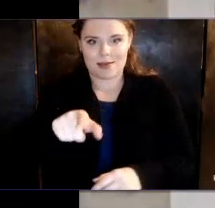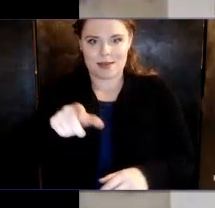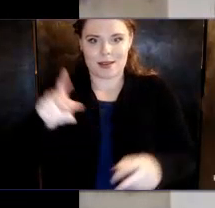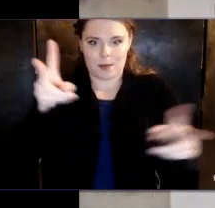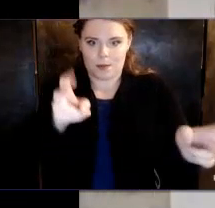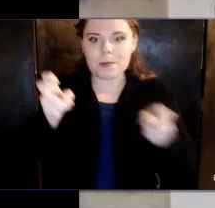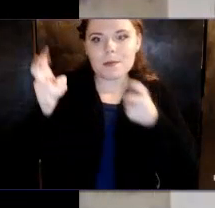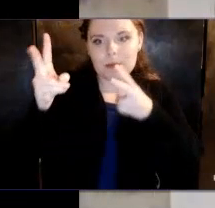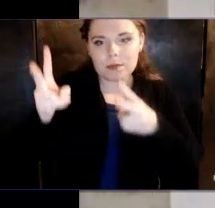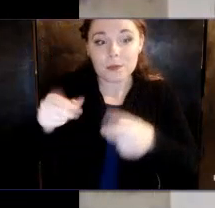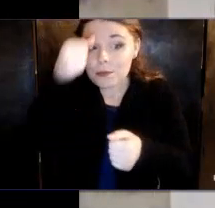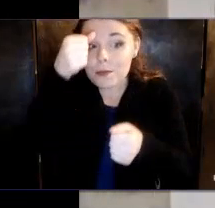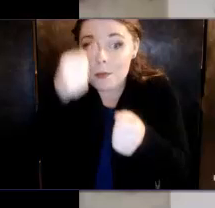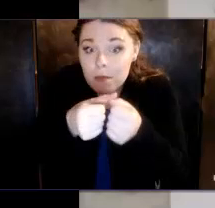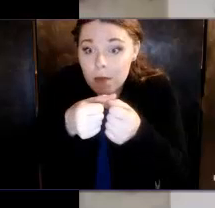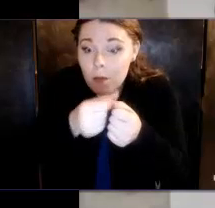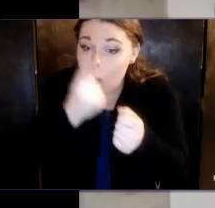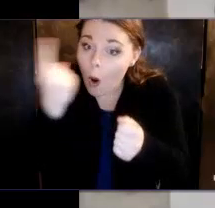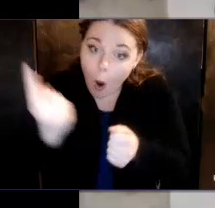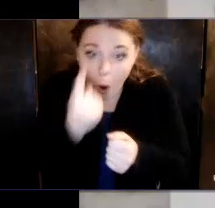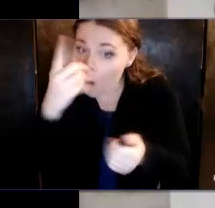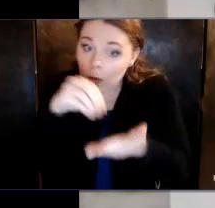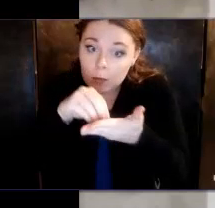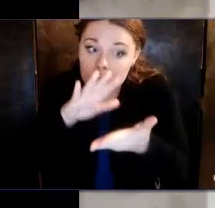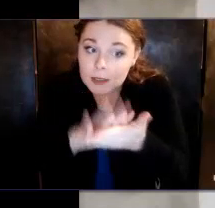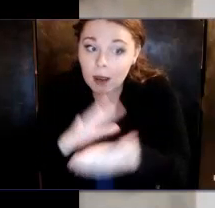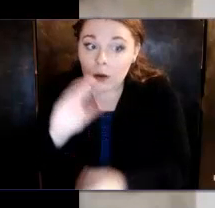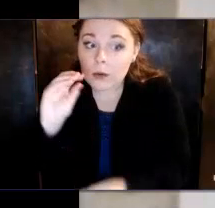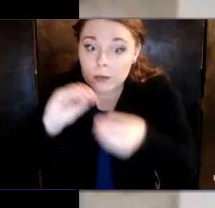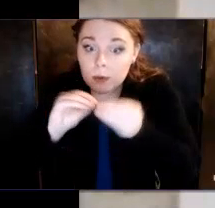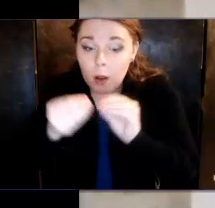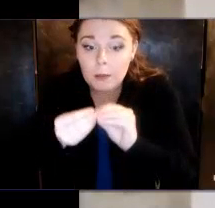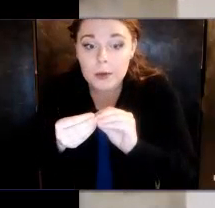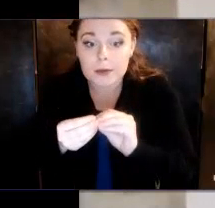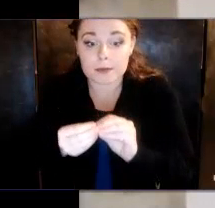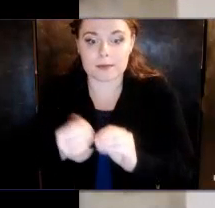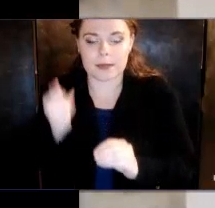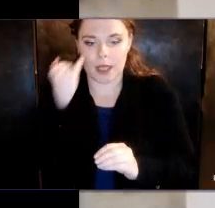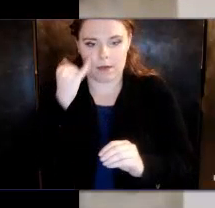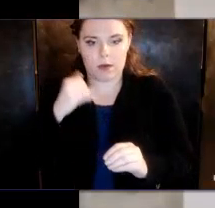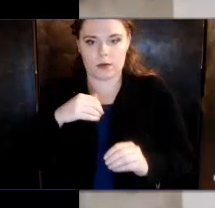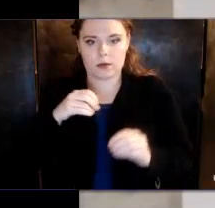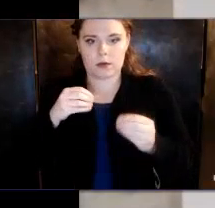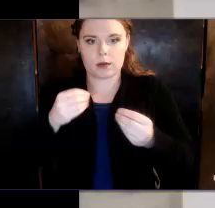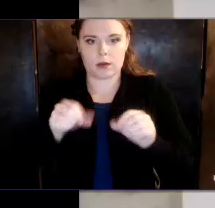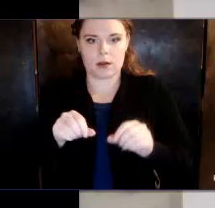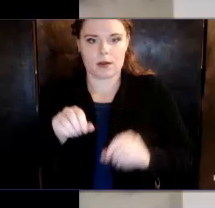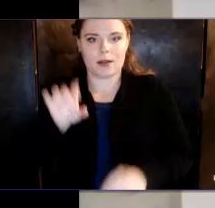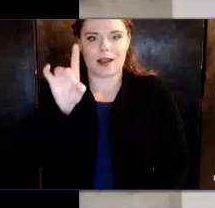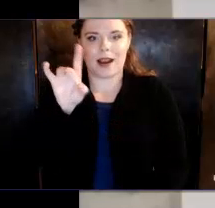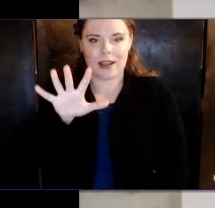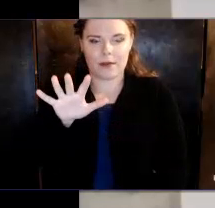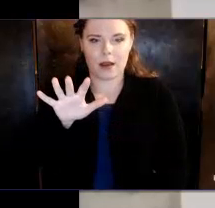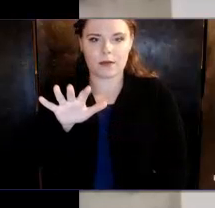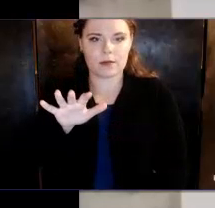Remember to only put the number. So if you look at mine that I've done, this would be correct, but